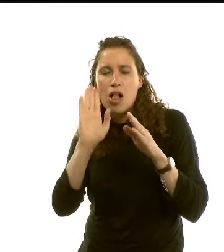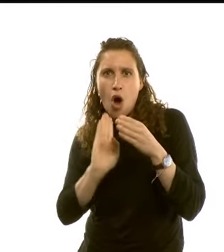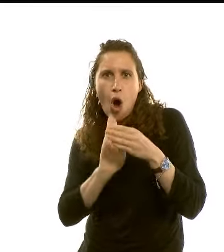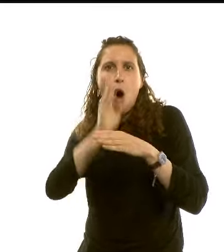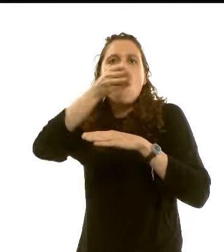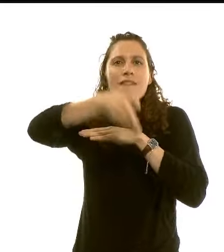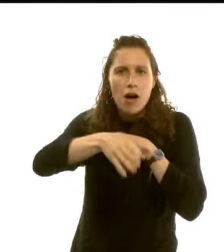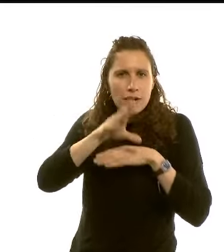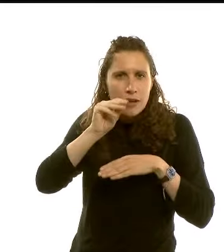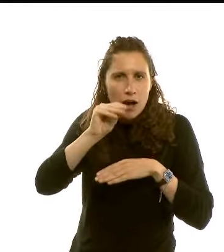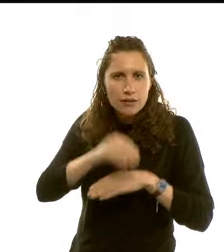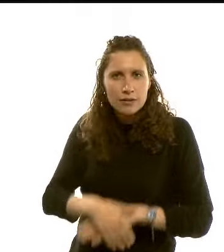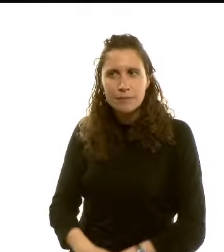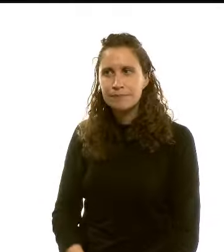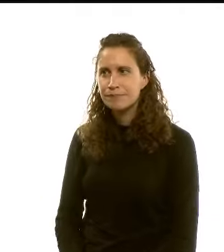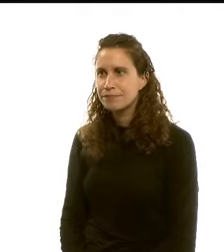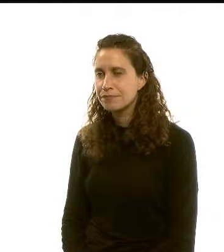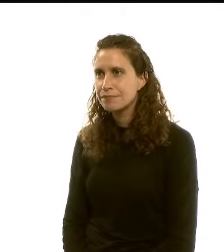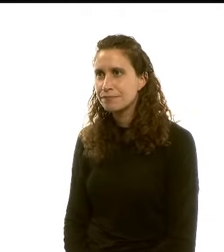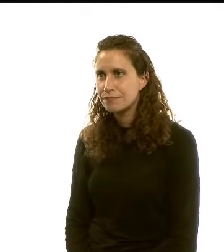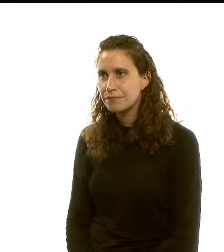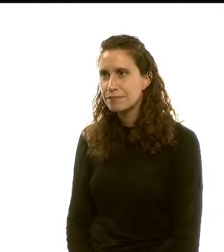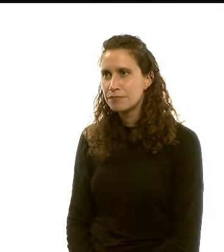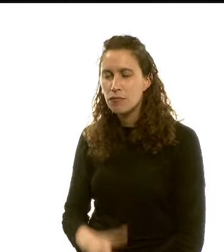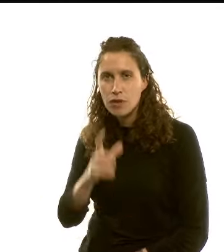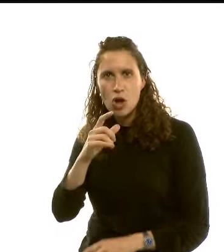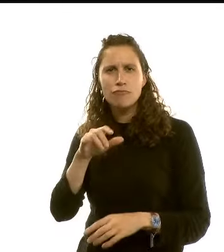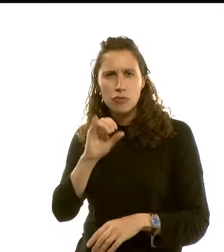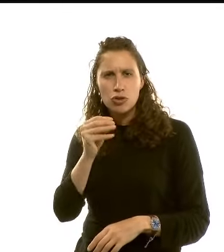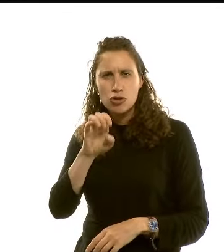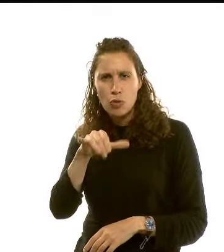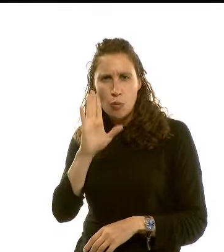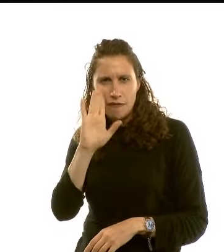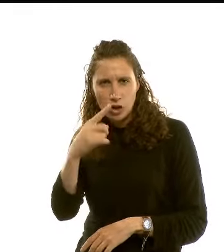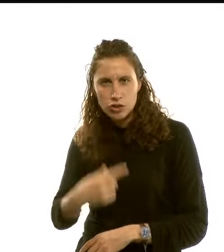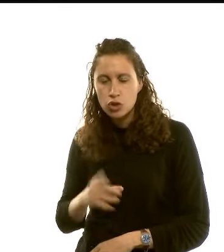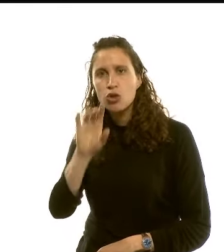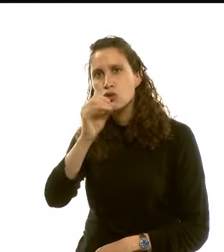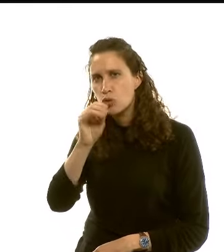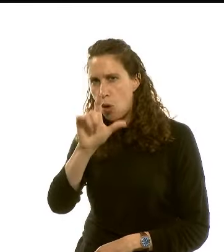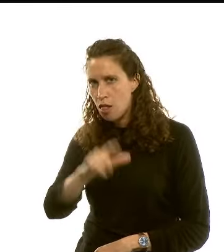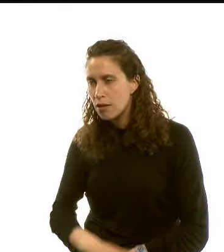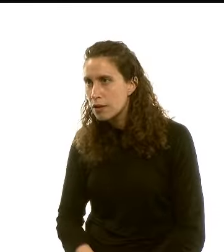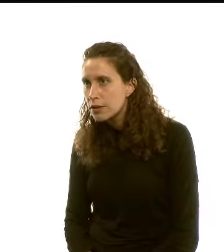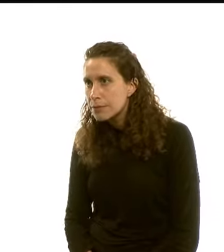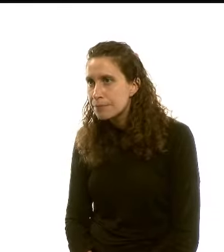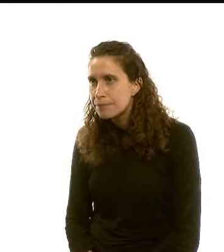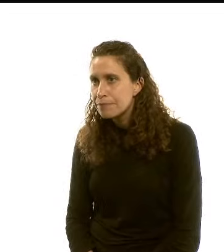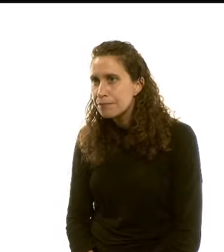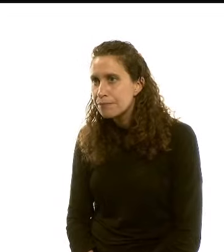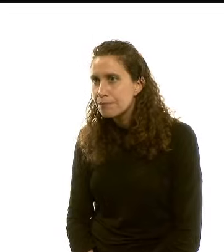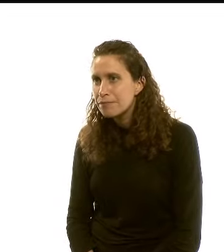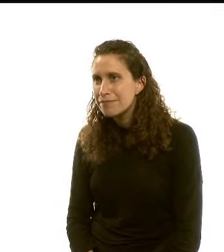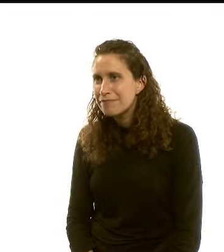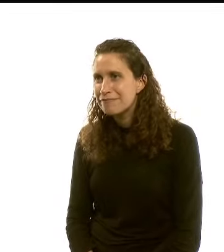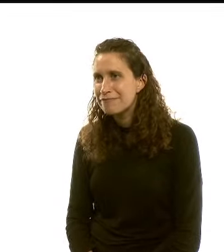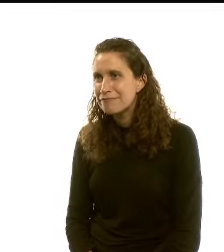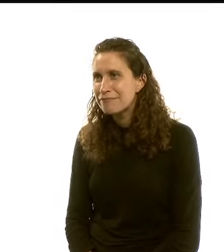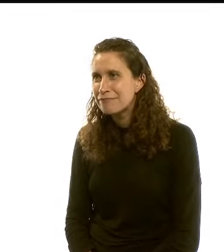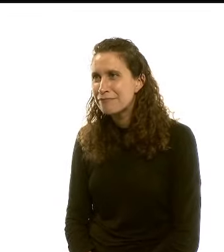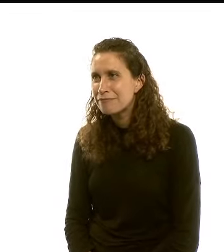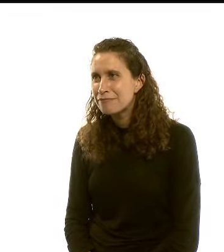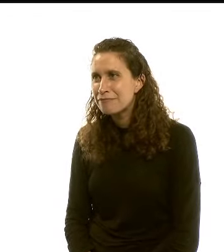All right, good luck to you both. Here we go. Am I going first? Yeah, Joe, you're first. You're first. Here we go. Oh!